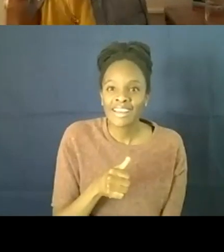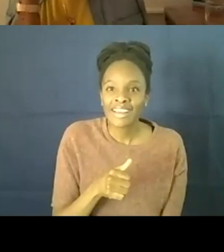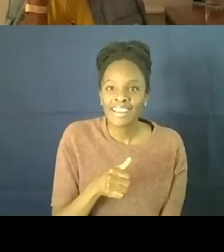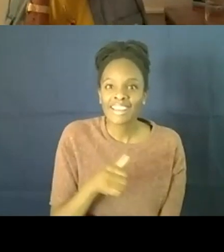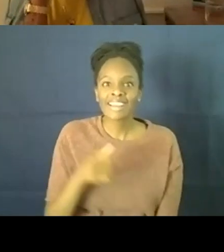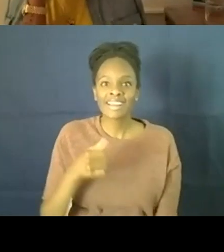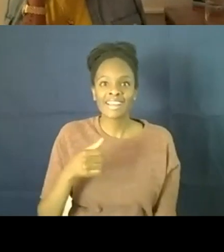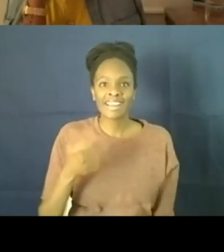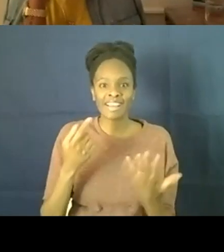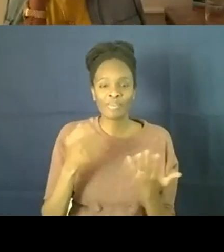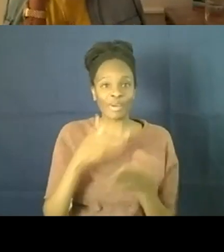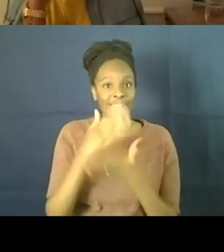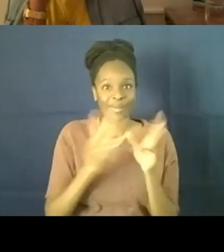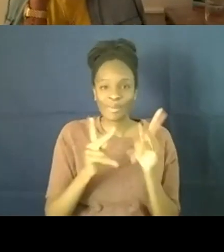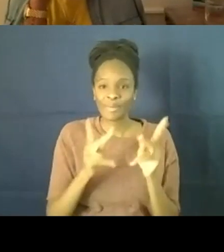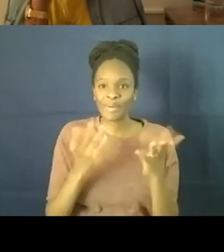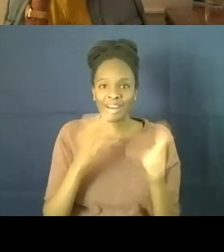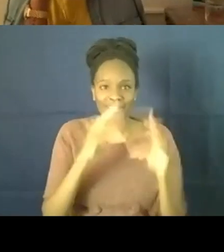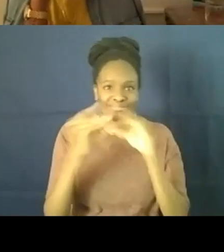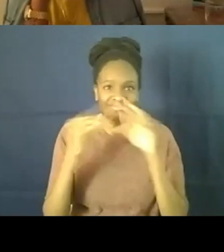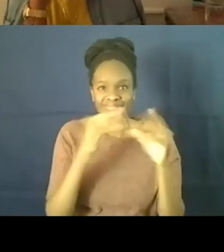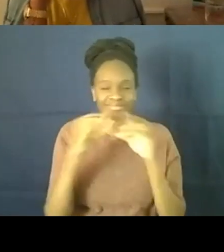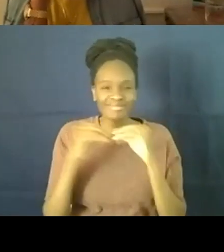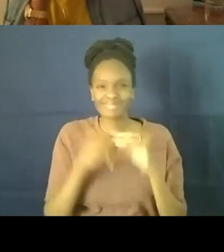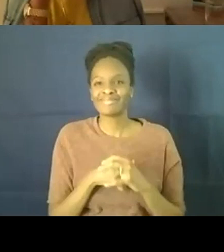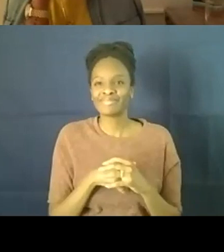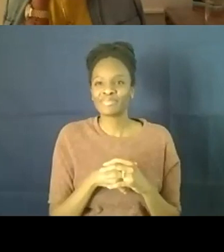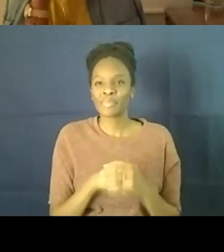us love it. Some of us love it.